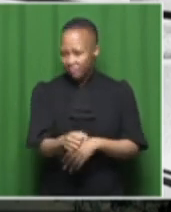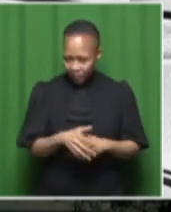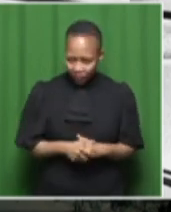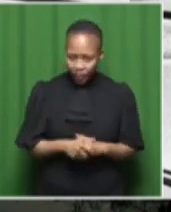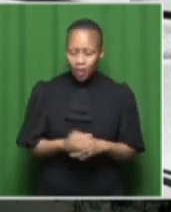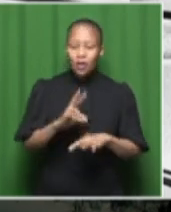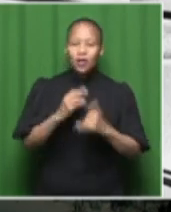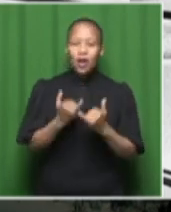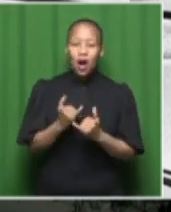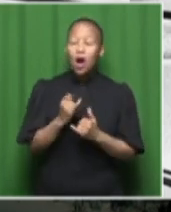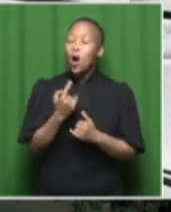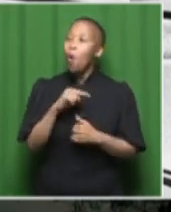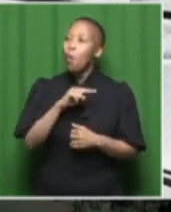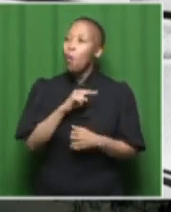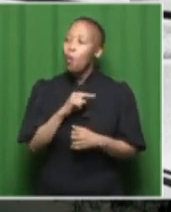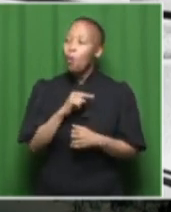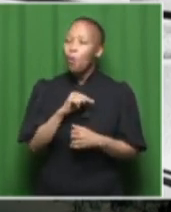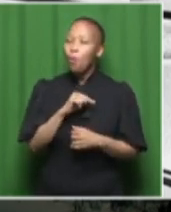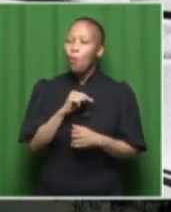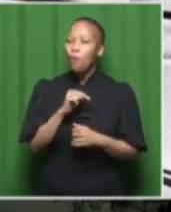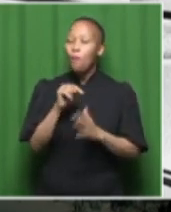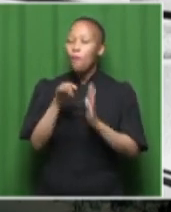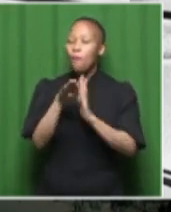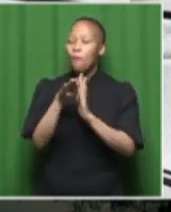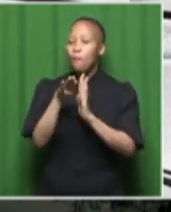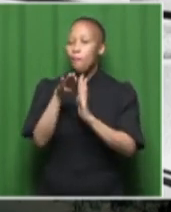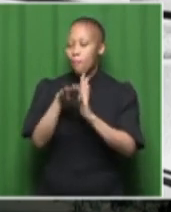up with three names, what then?